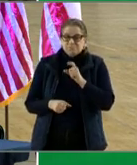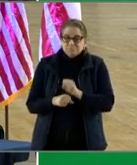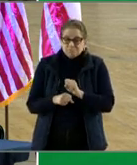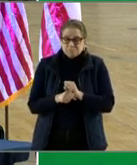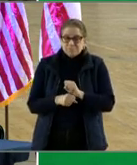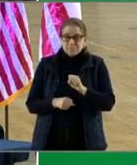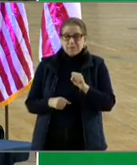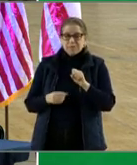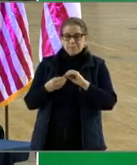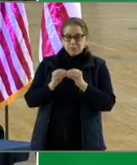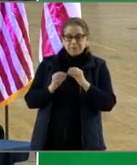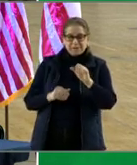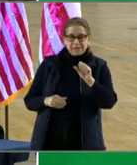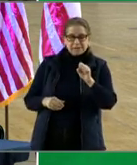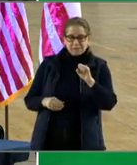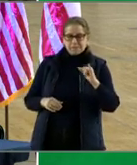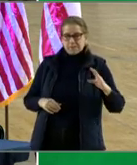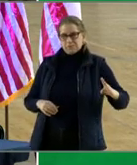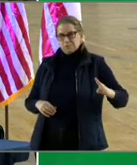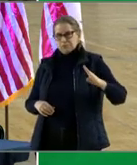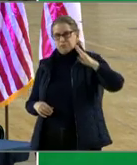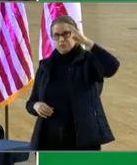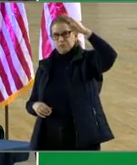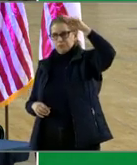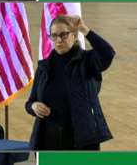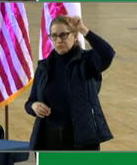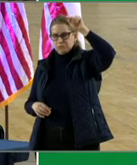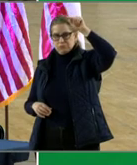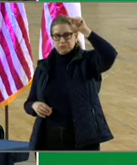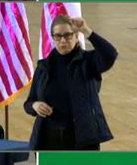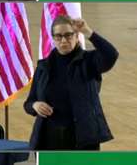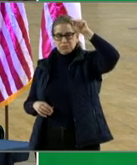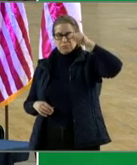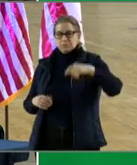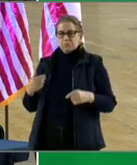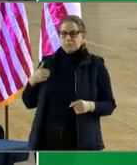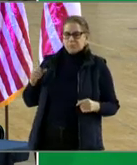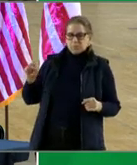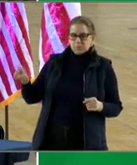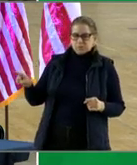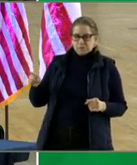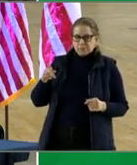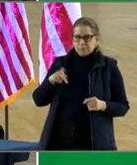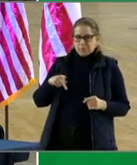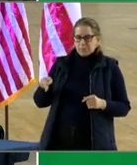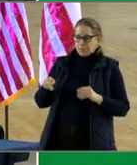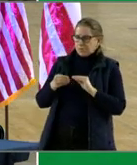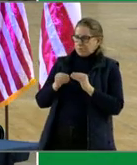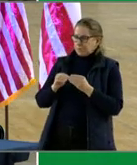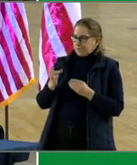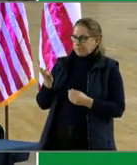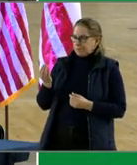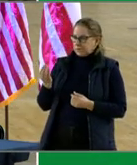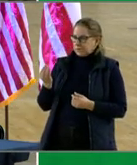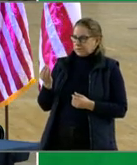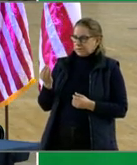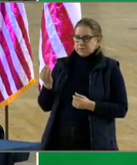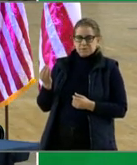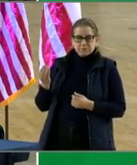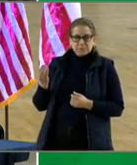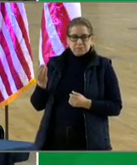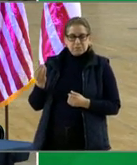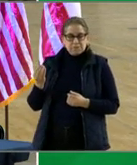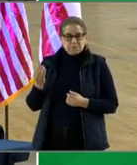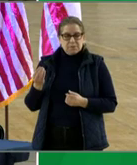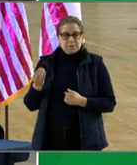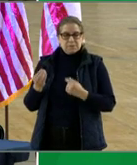I'm going to ask another Councilmember Silverman question concerning slide 14. Suggests we will run out of ICU beds in